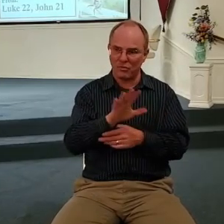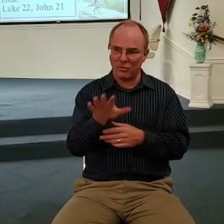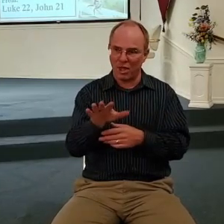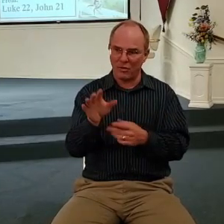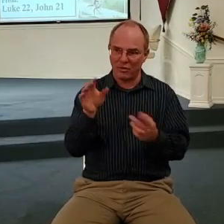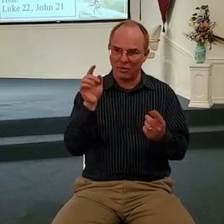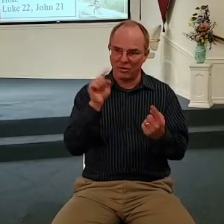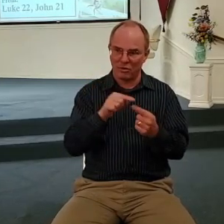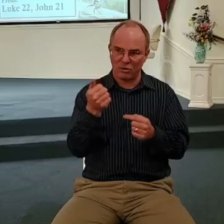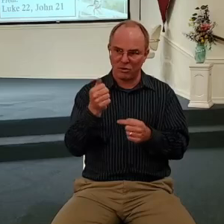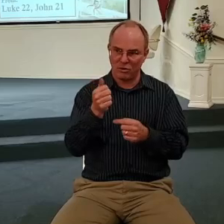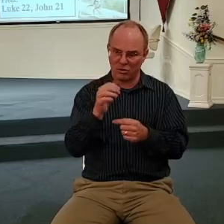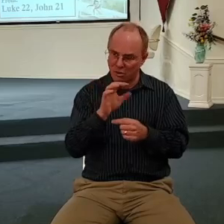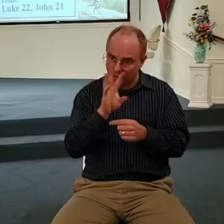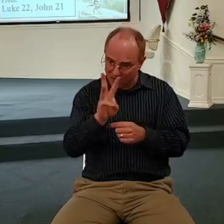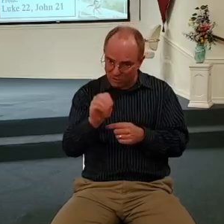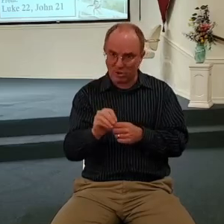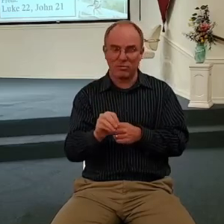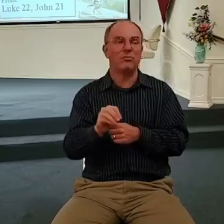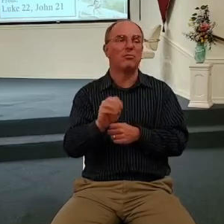60.